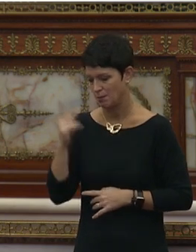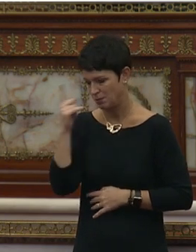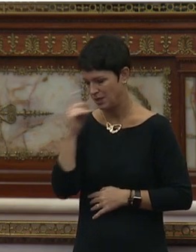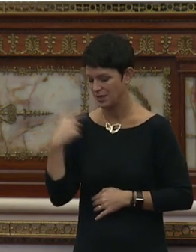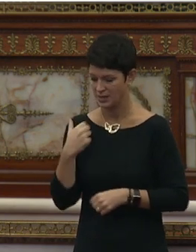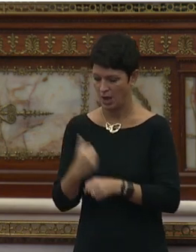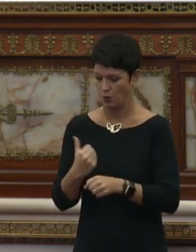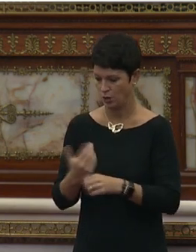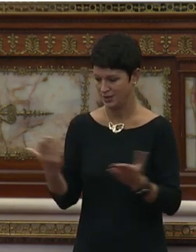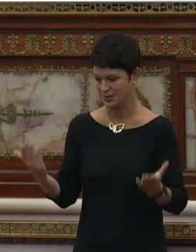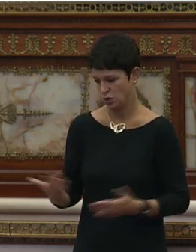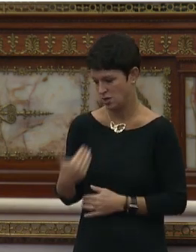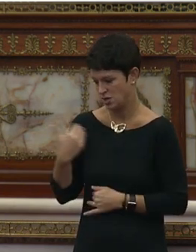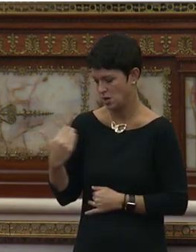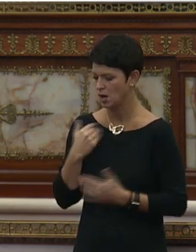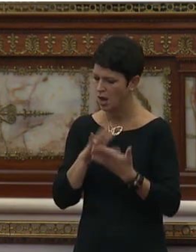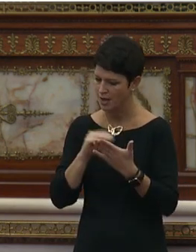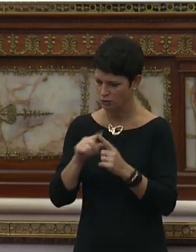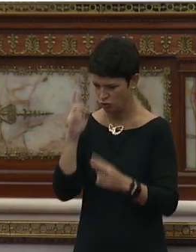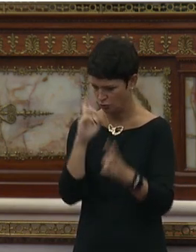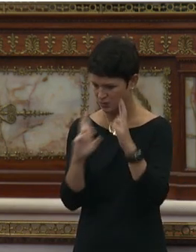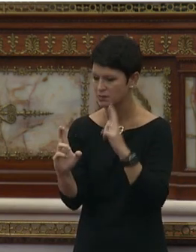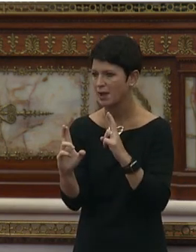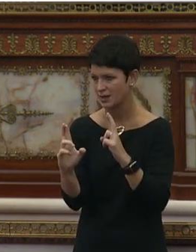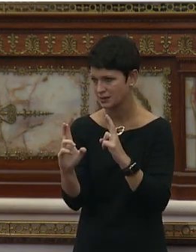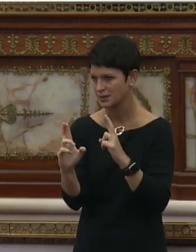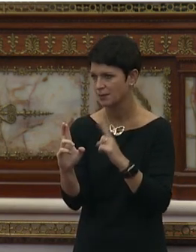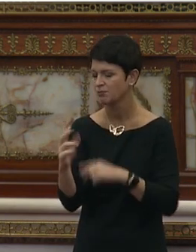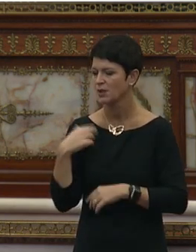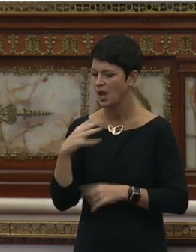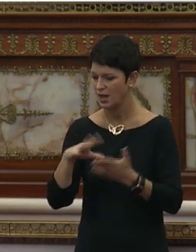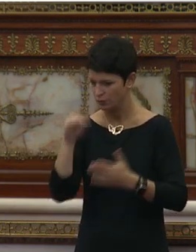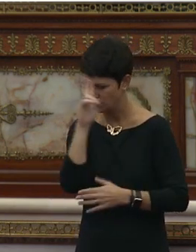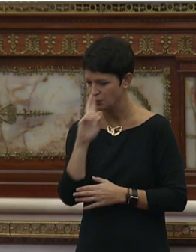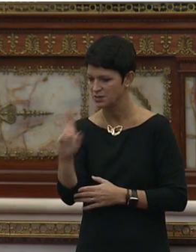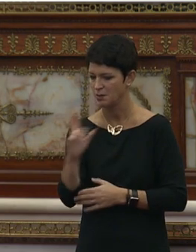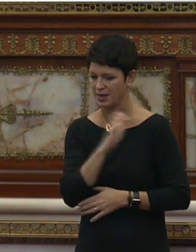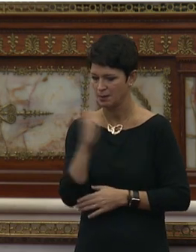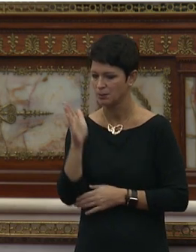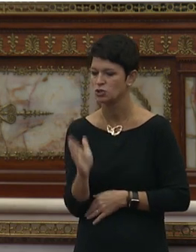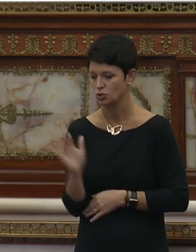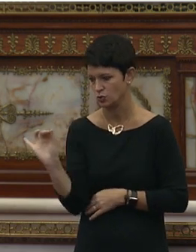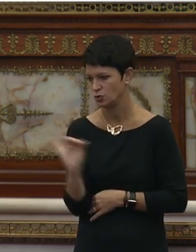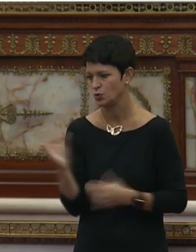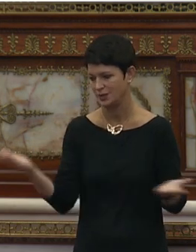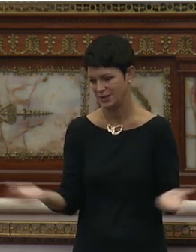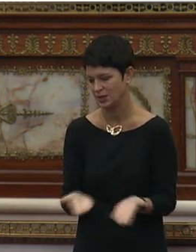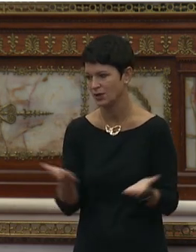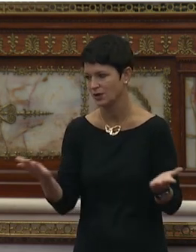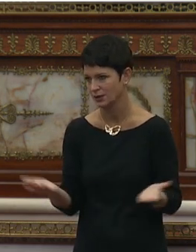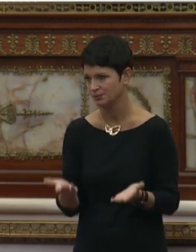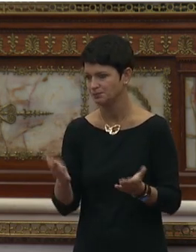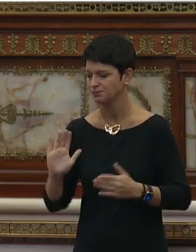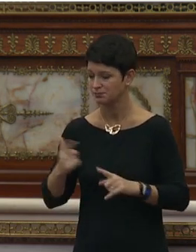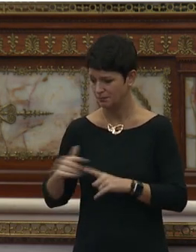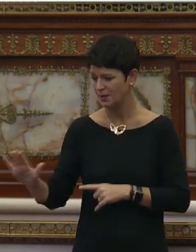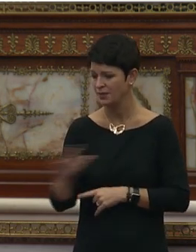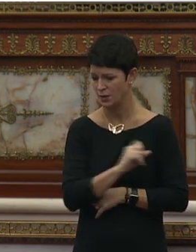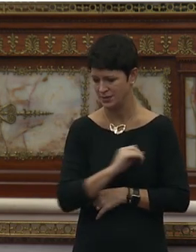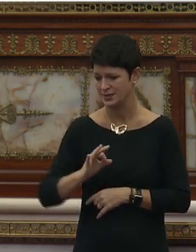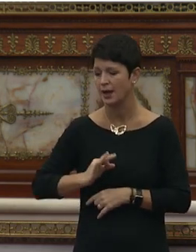I worked here, I learned to respect it. I learned to respect the commissioners here and their